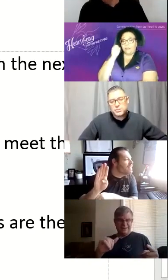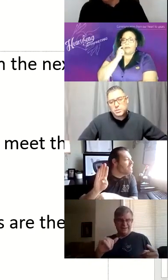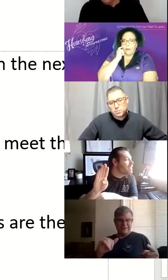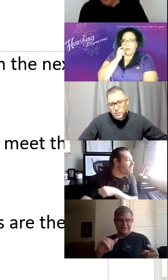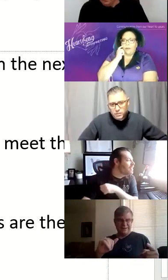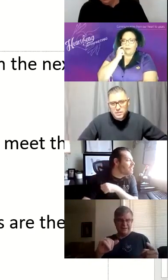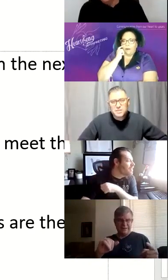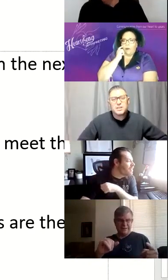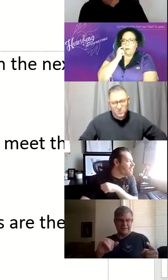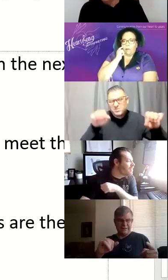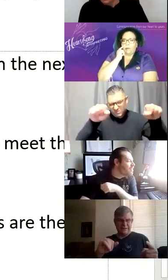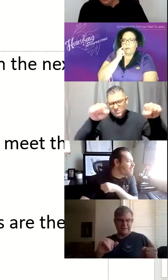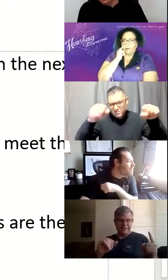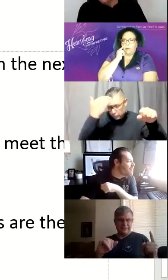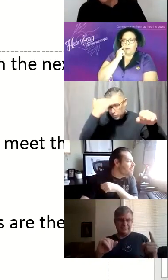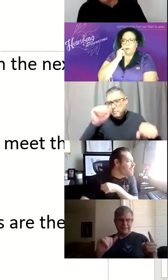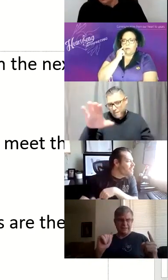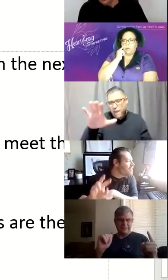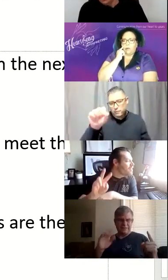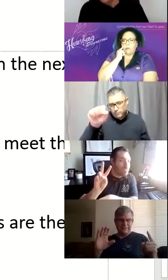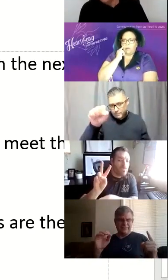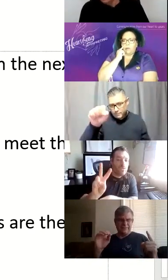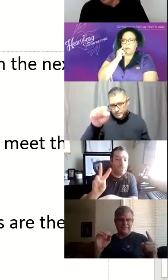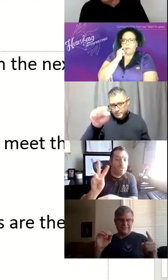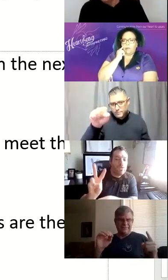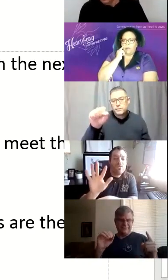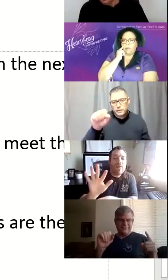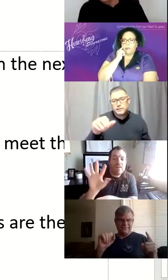to keep interpreters, so.